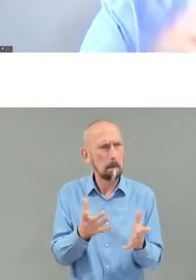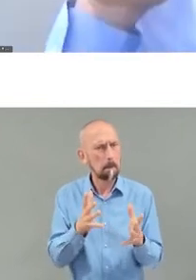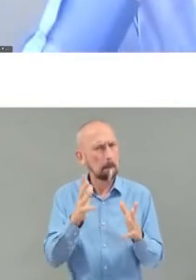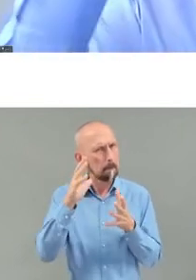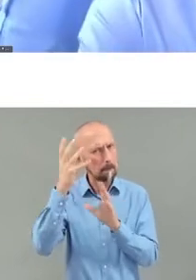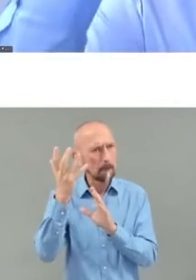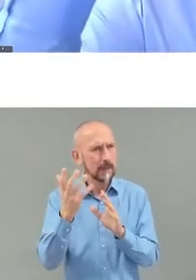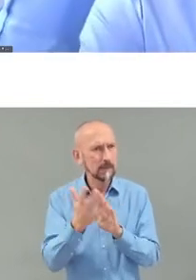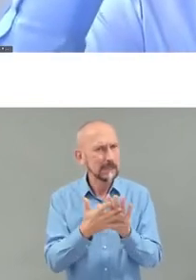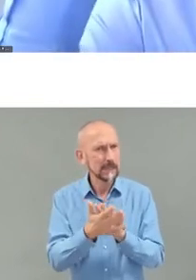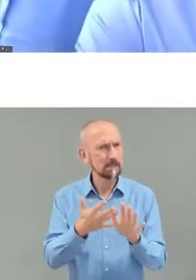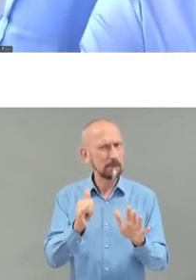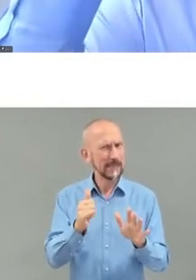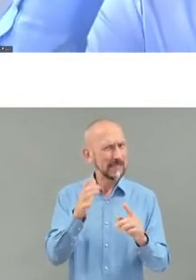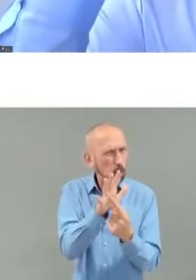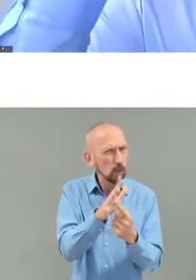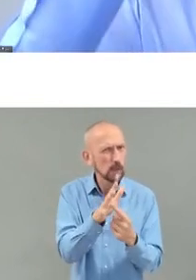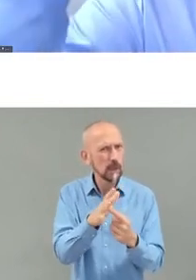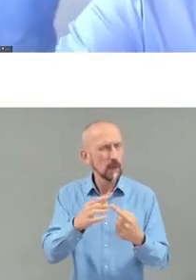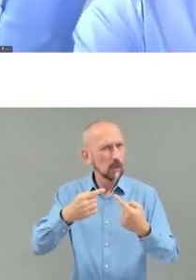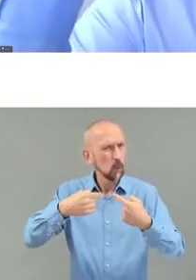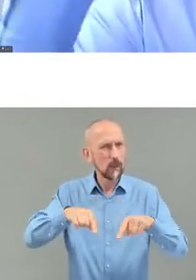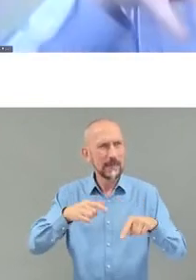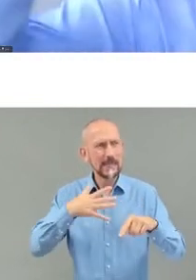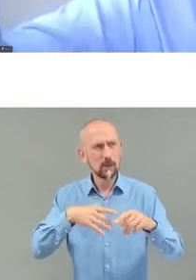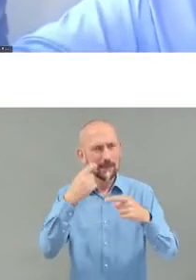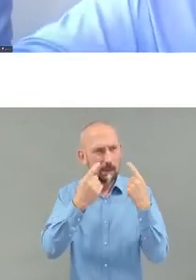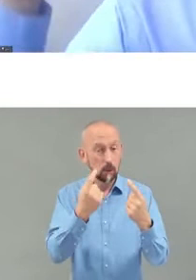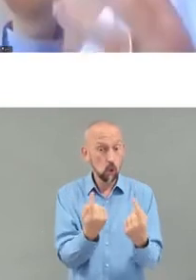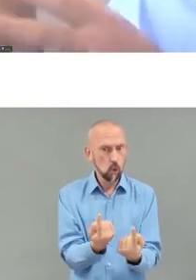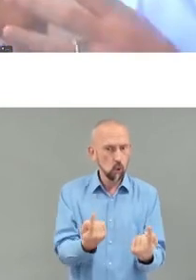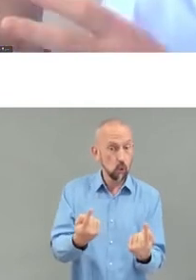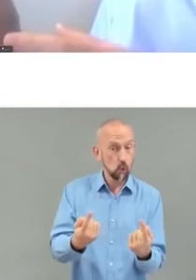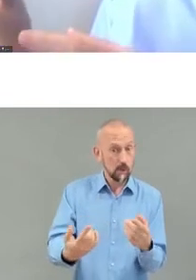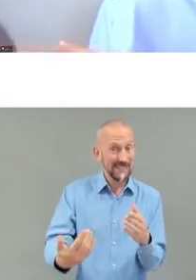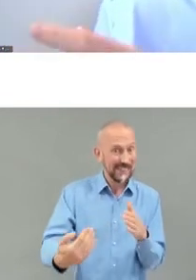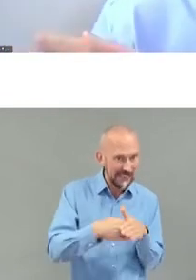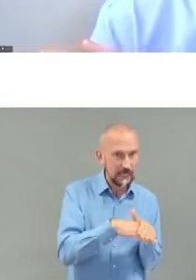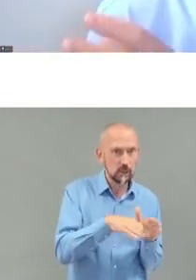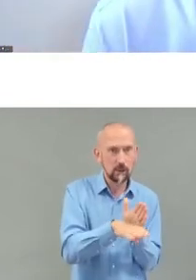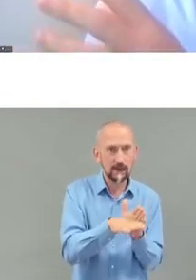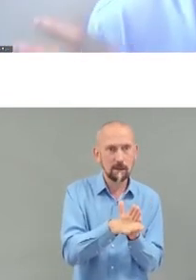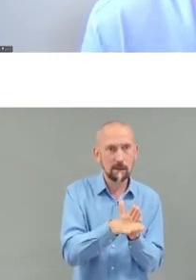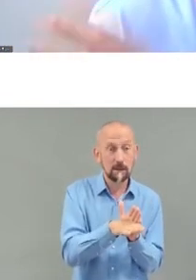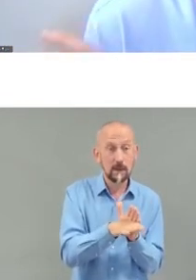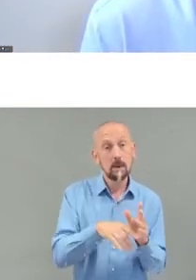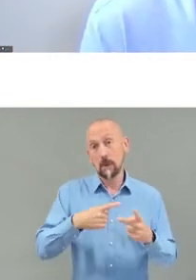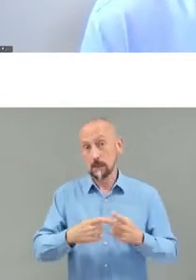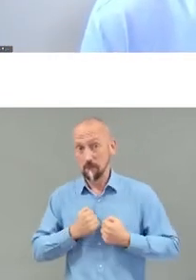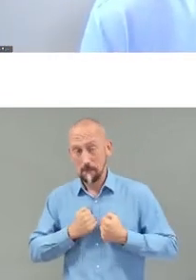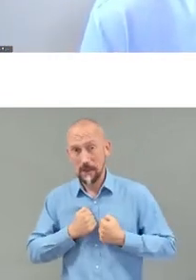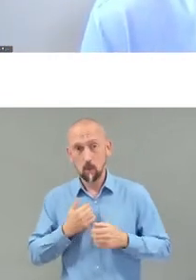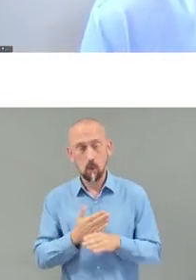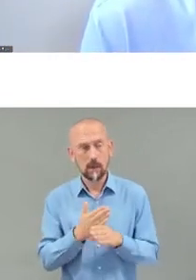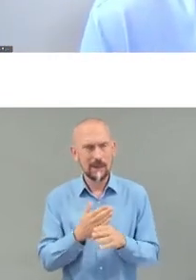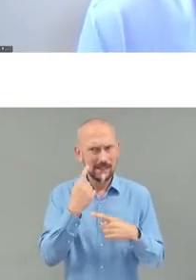think, it's right that we focus on who's coming into training. It's right that we focus on my side in a trust about how we're recruiting and